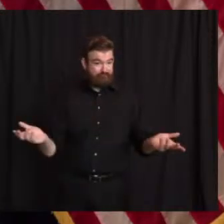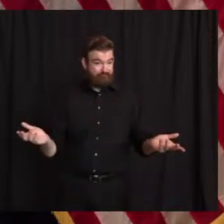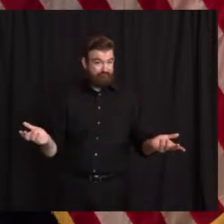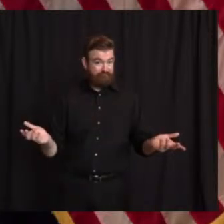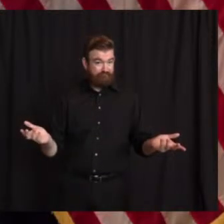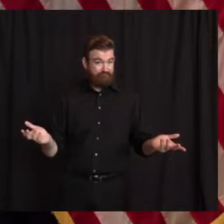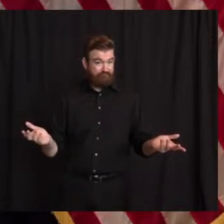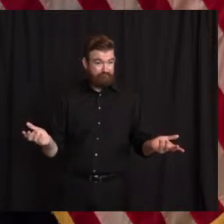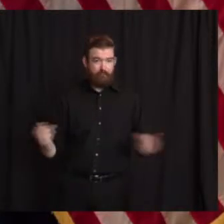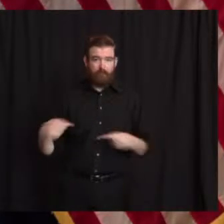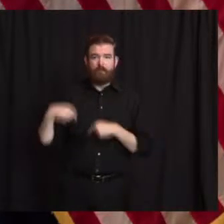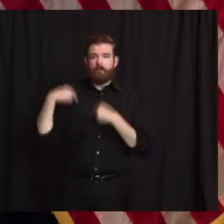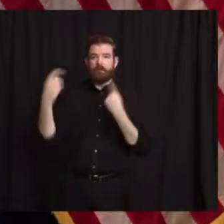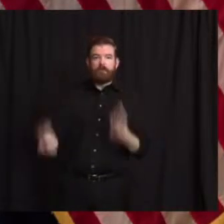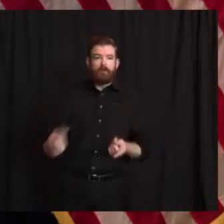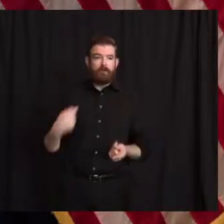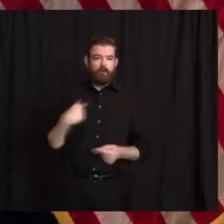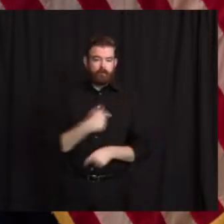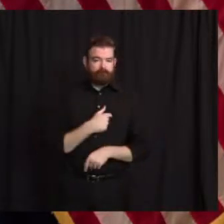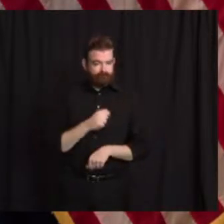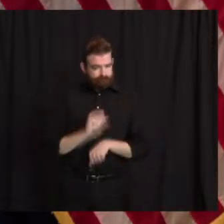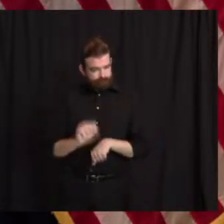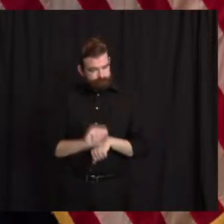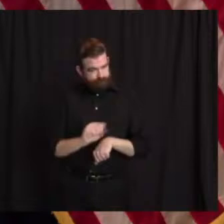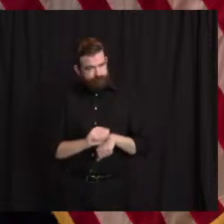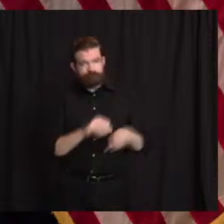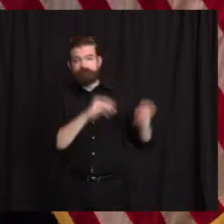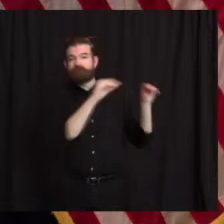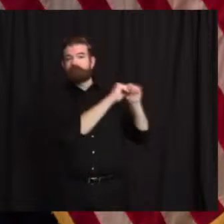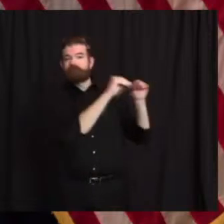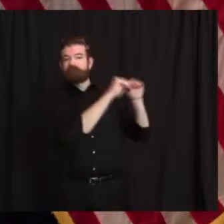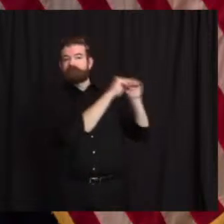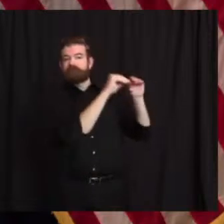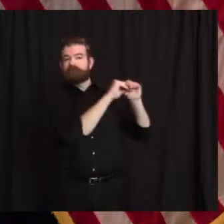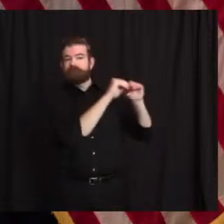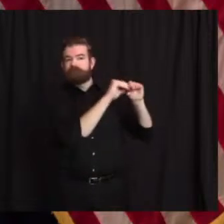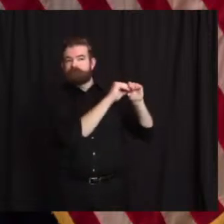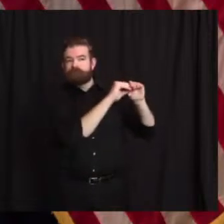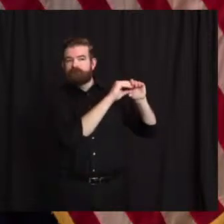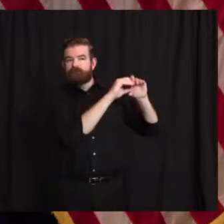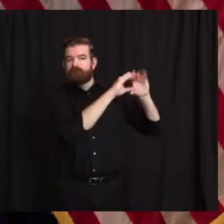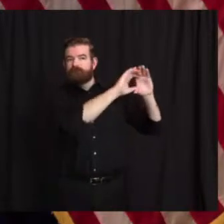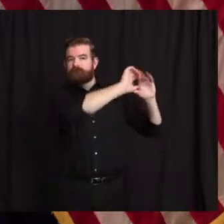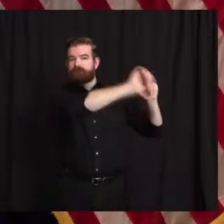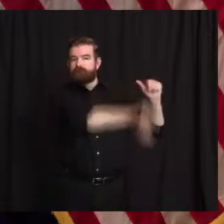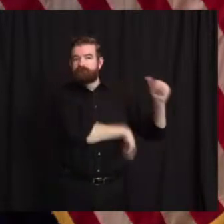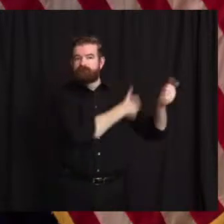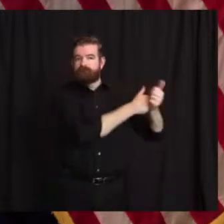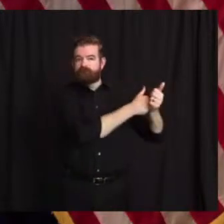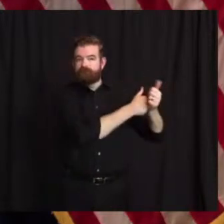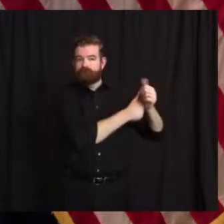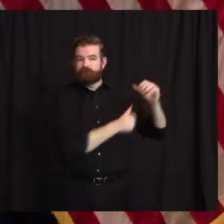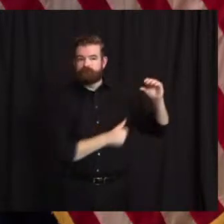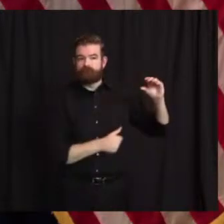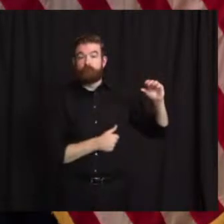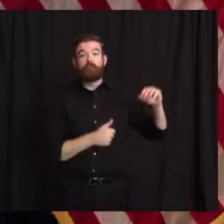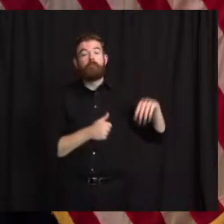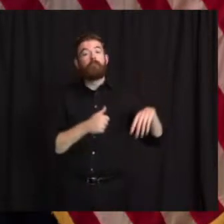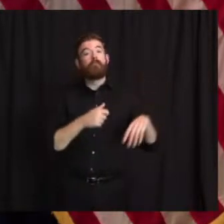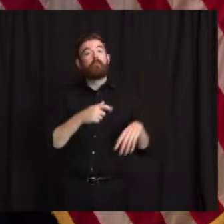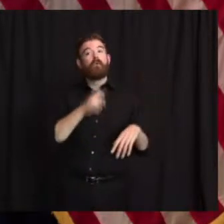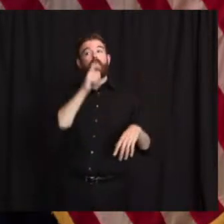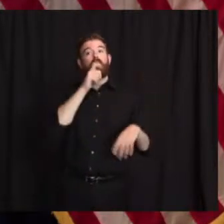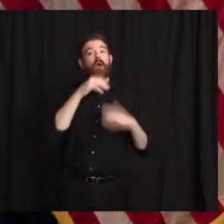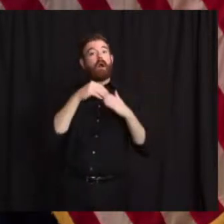restore fiscal sanity. And we had made such progress, led by you, over the past almost